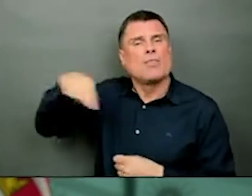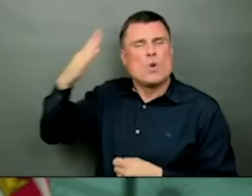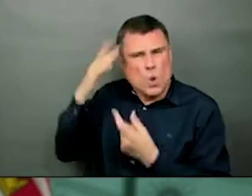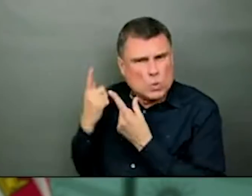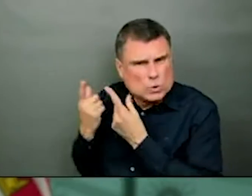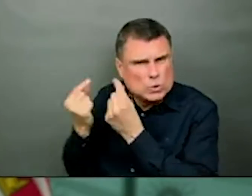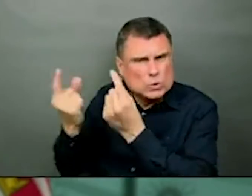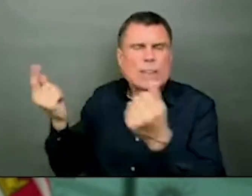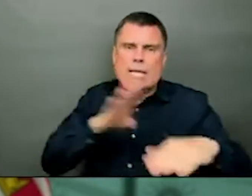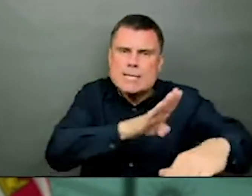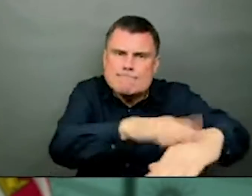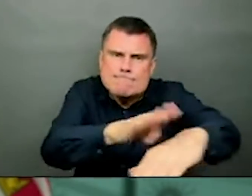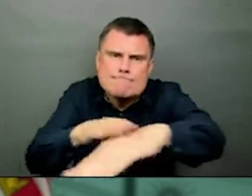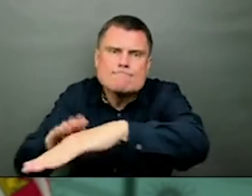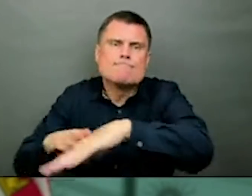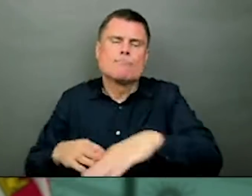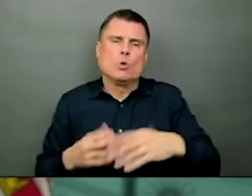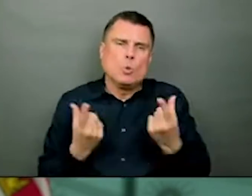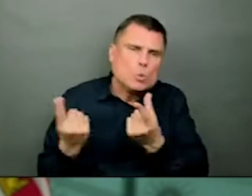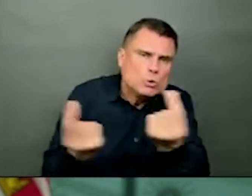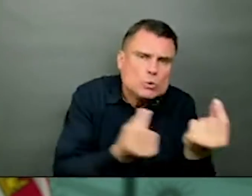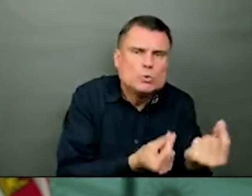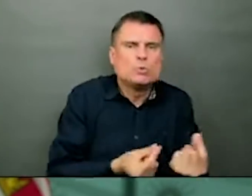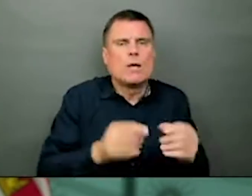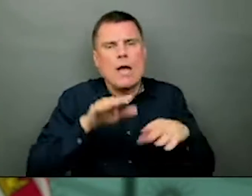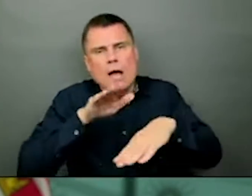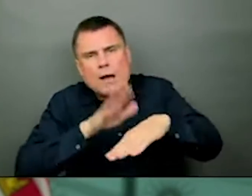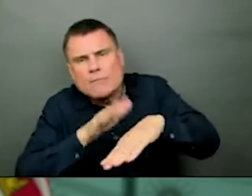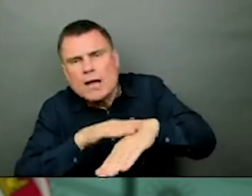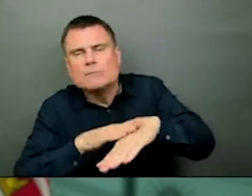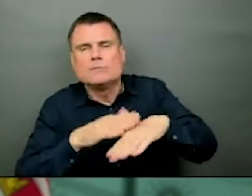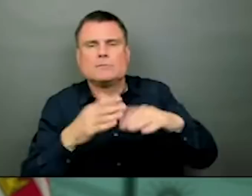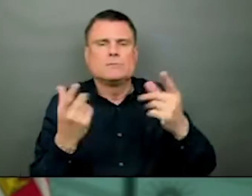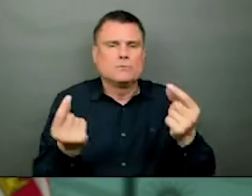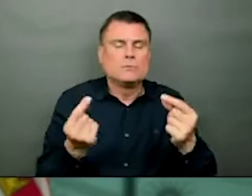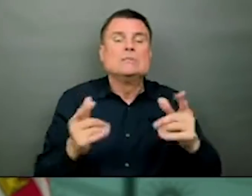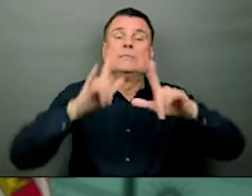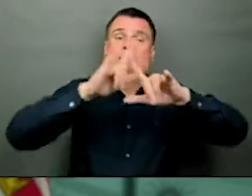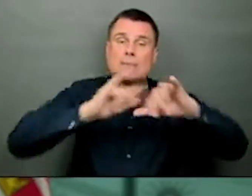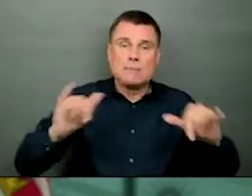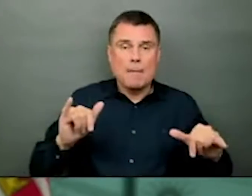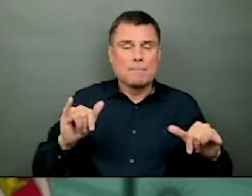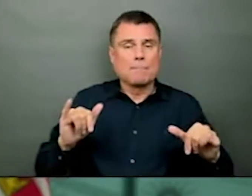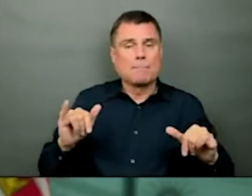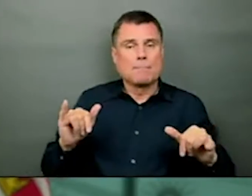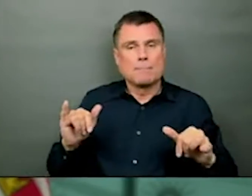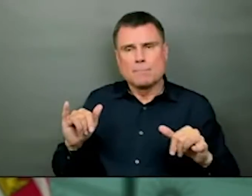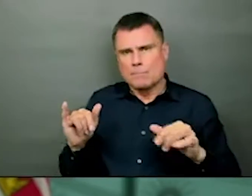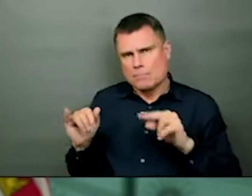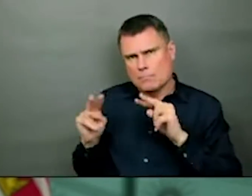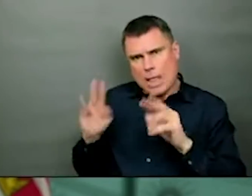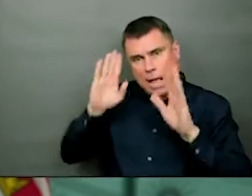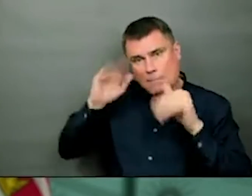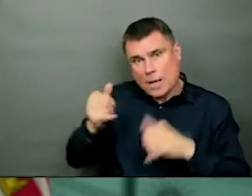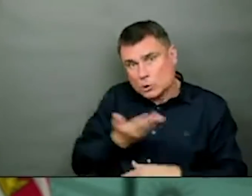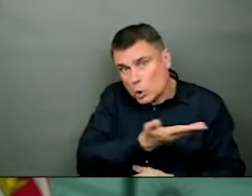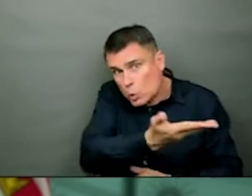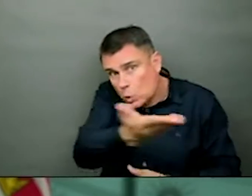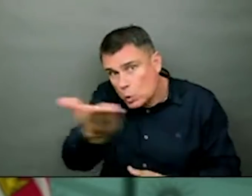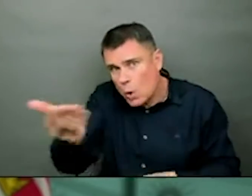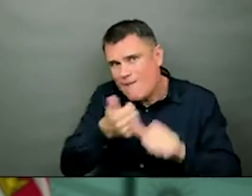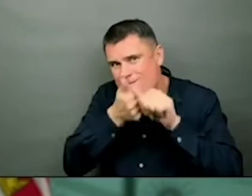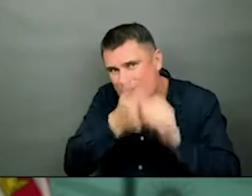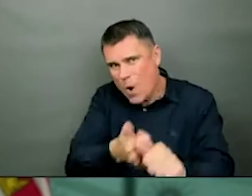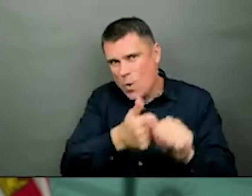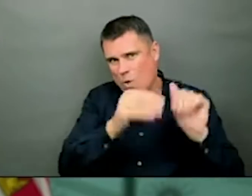carefully, and then really adjusting our public health measures when it is possible to do so, and focusing on